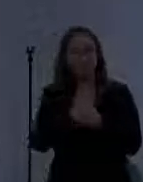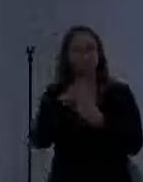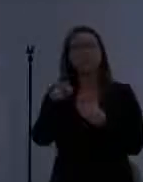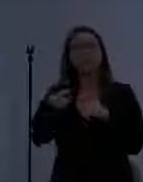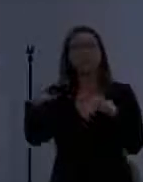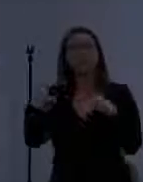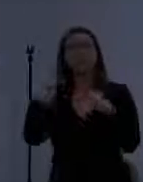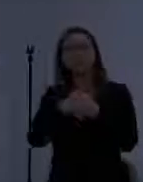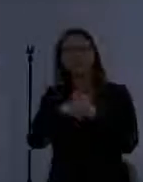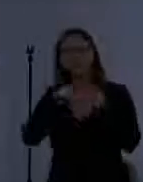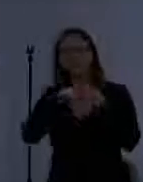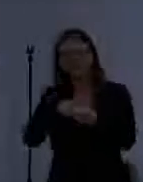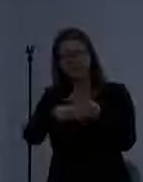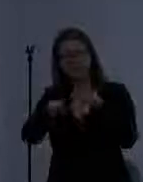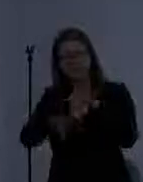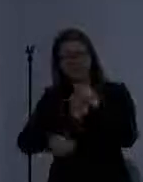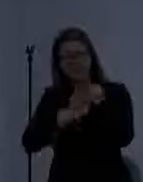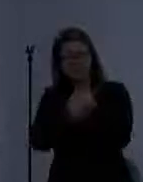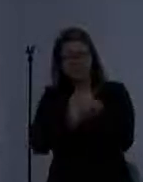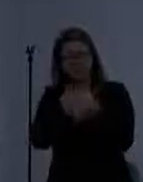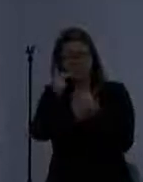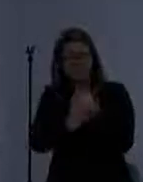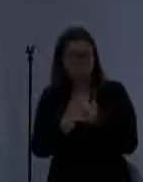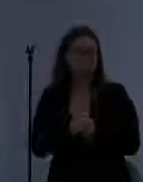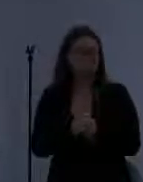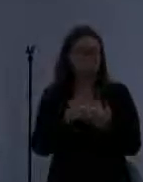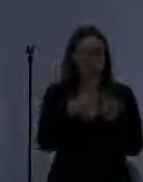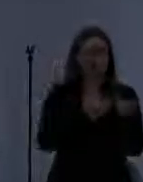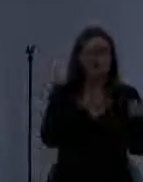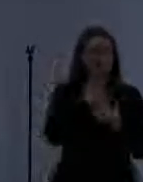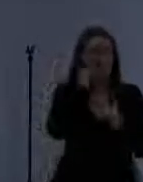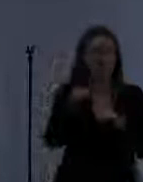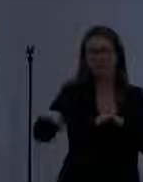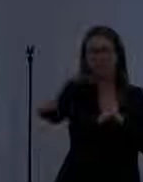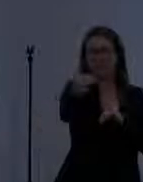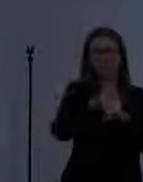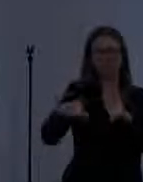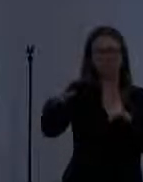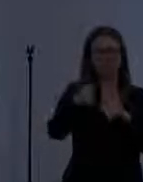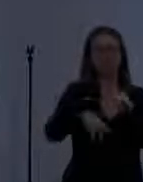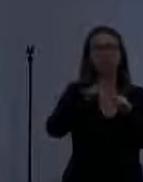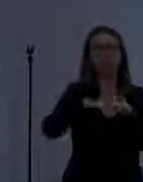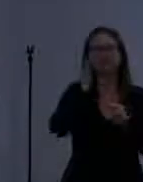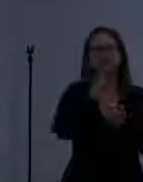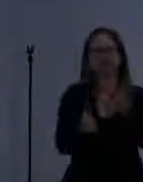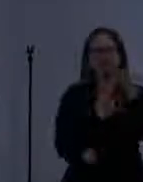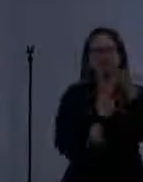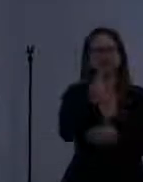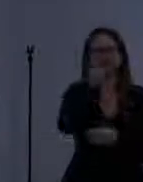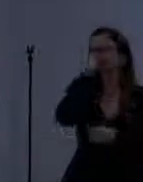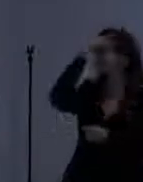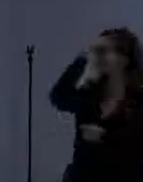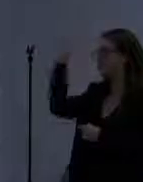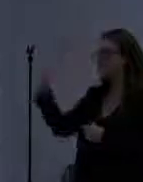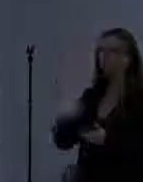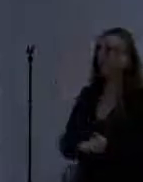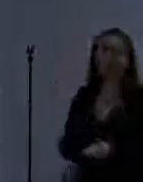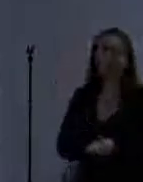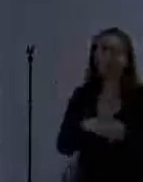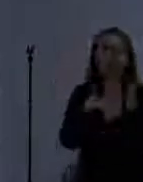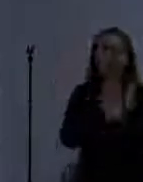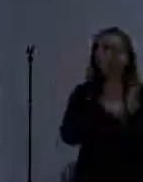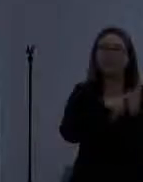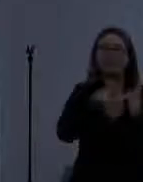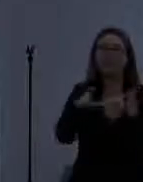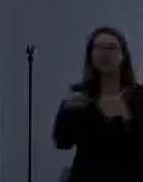Continuity of Support Program or other services. The LAC partners and the early childhood intervention